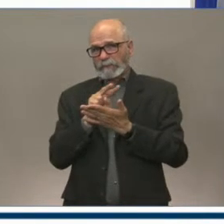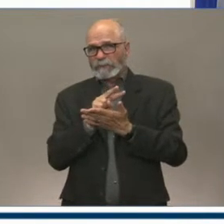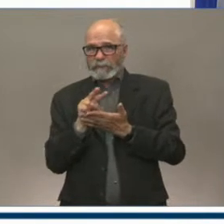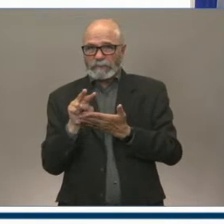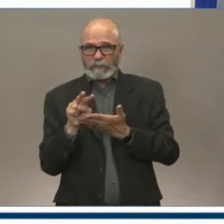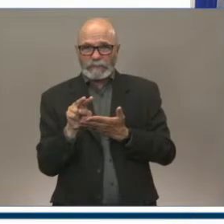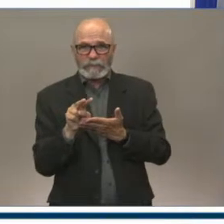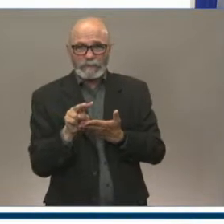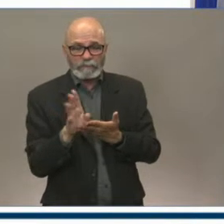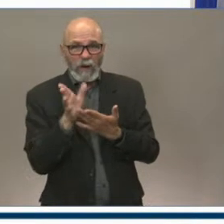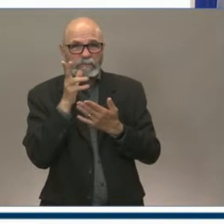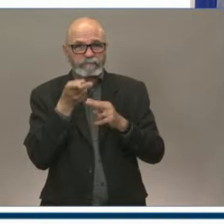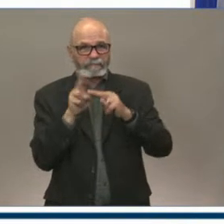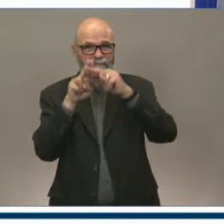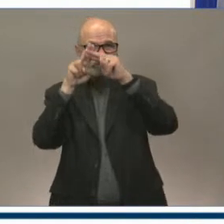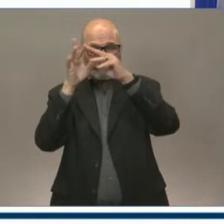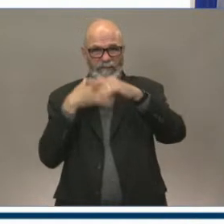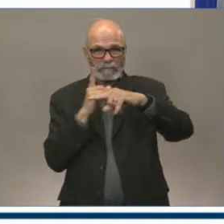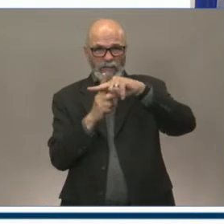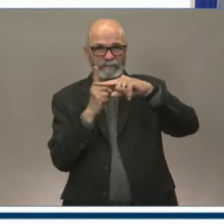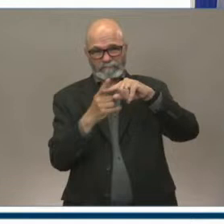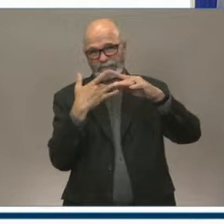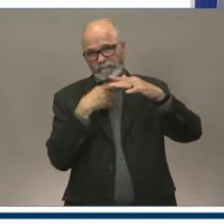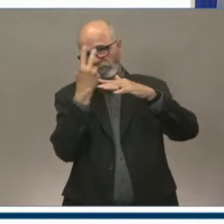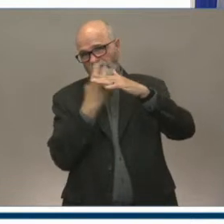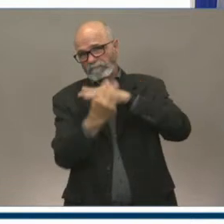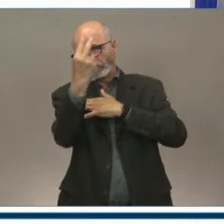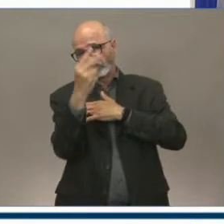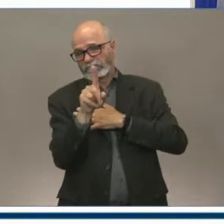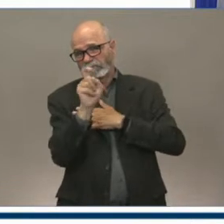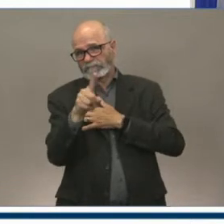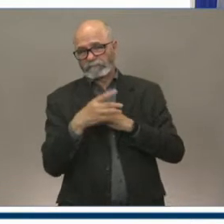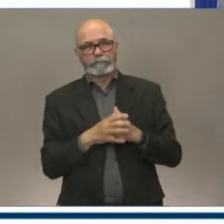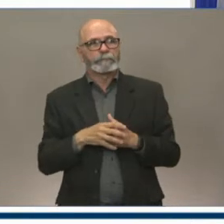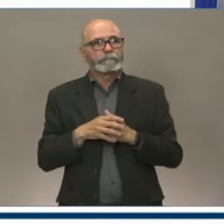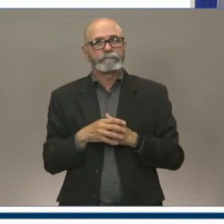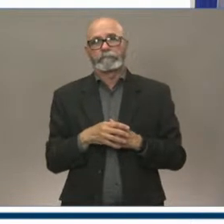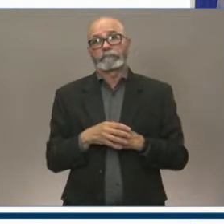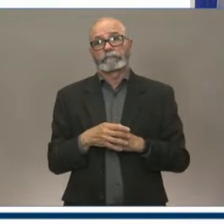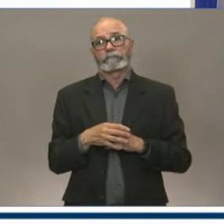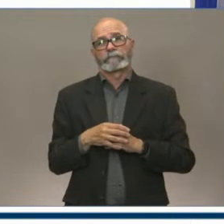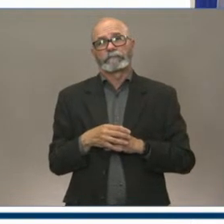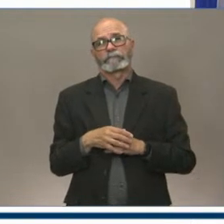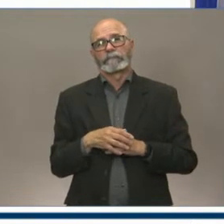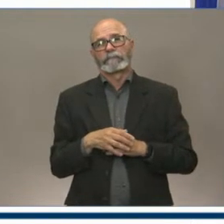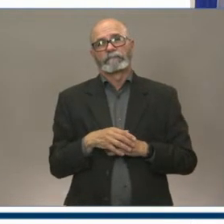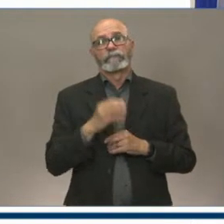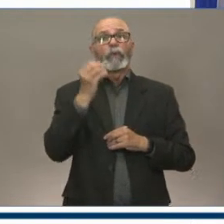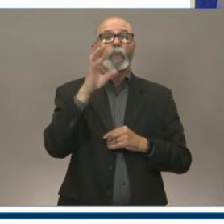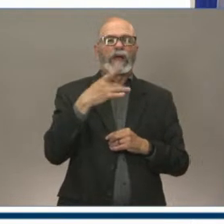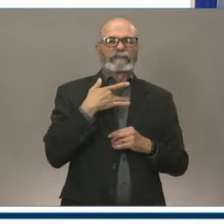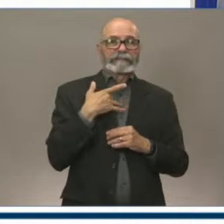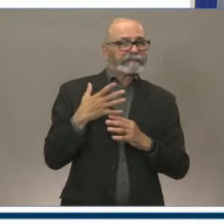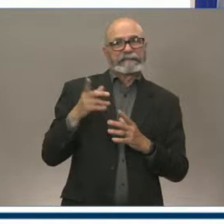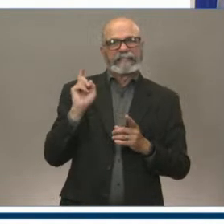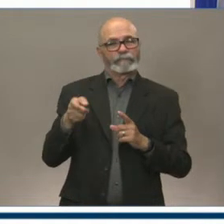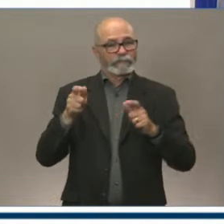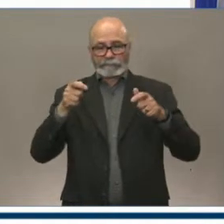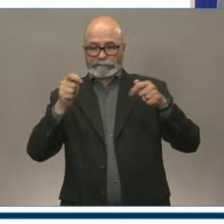numbers? Or if this takes hold, should we get this under control fairly relatively